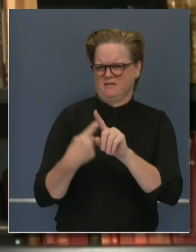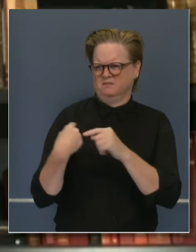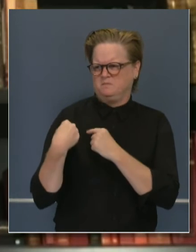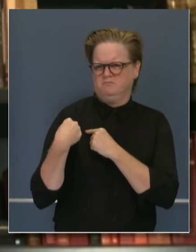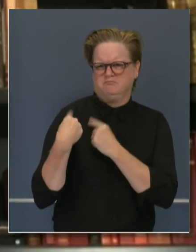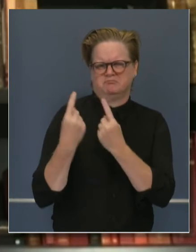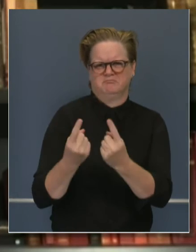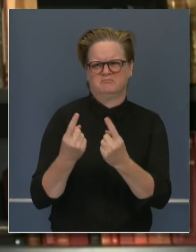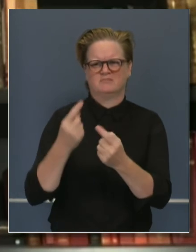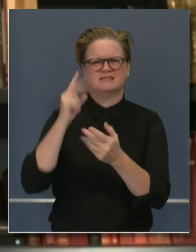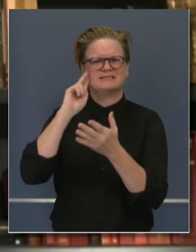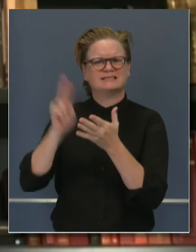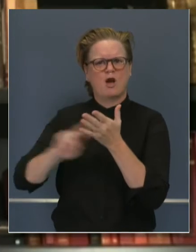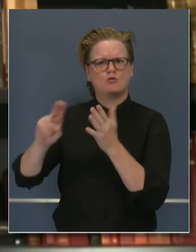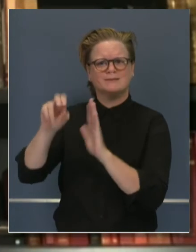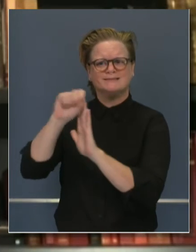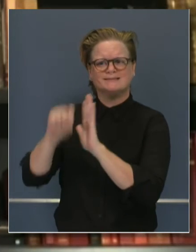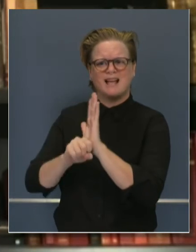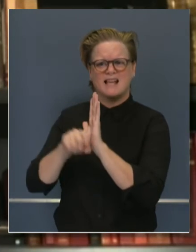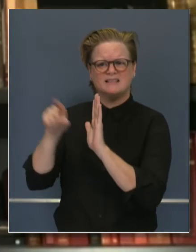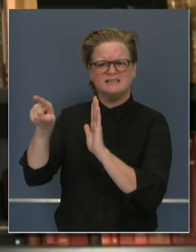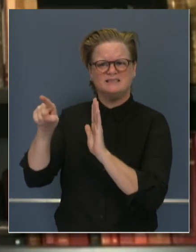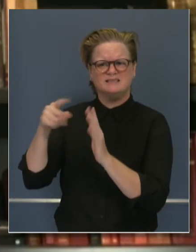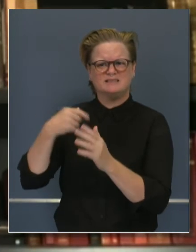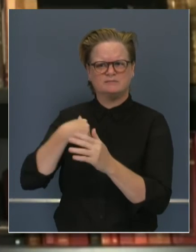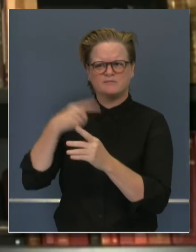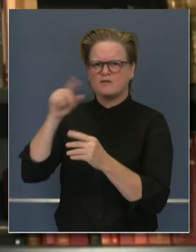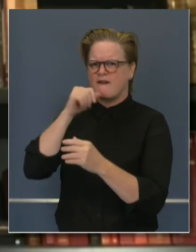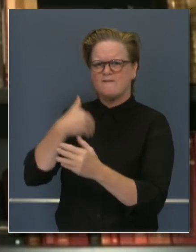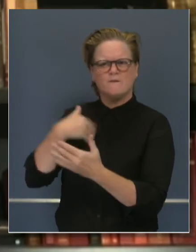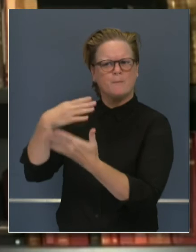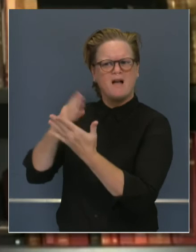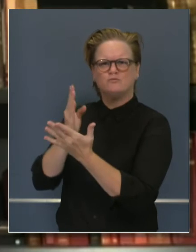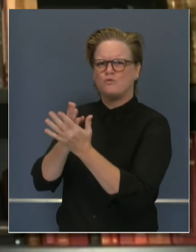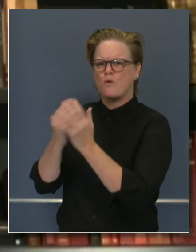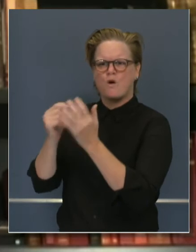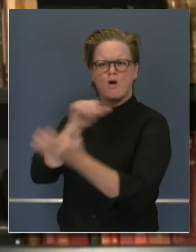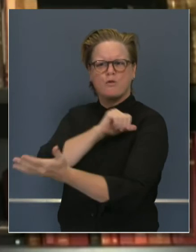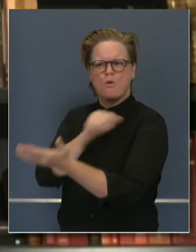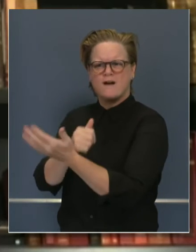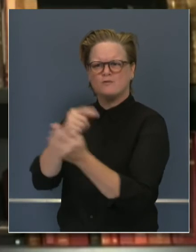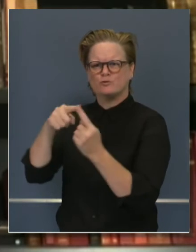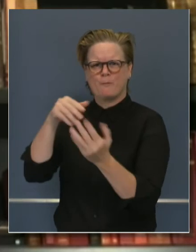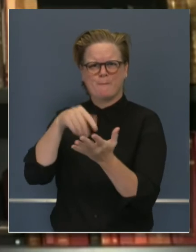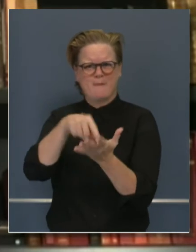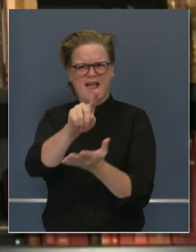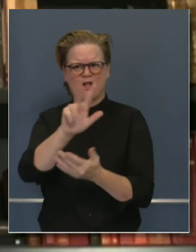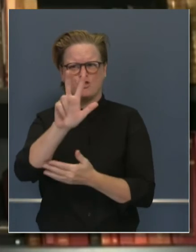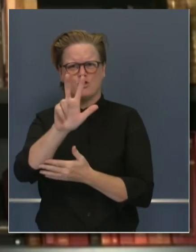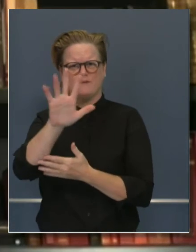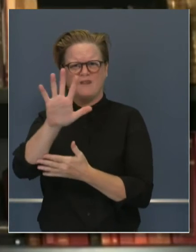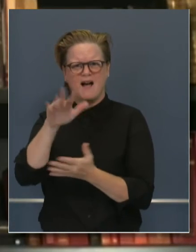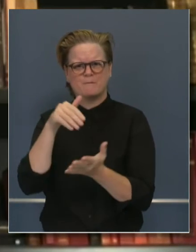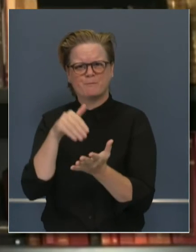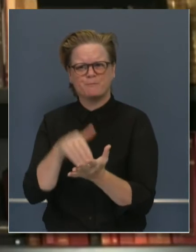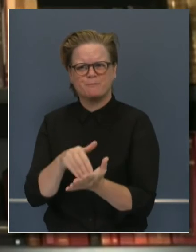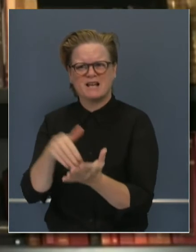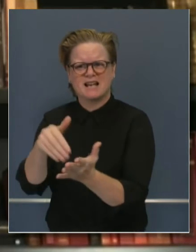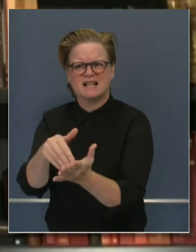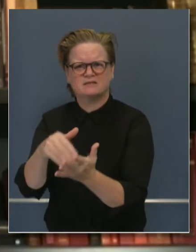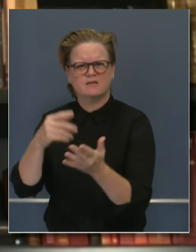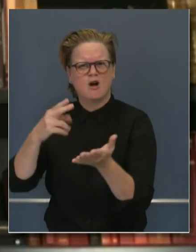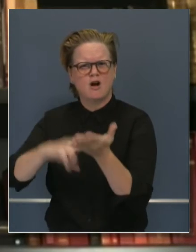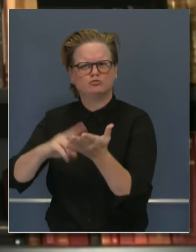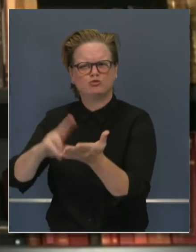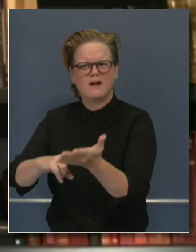doesn't have budgetary authority to pay for a $35 million contract awarded to SAD Knickerbocker. Do you